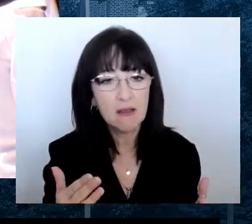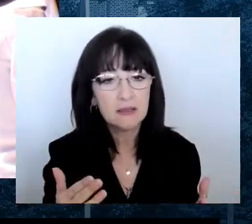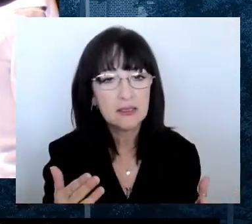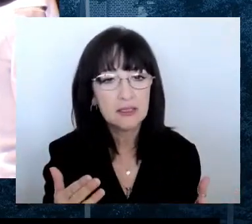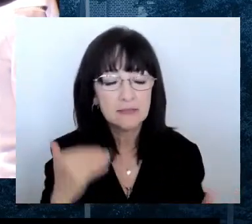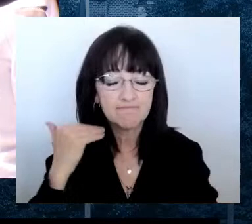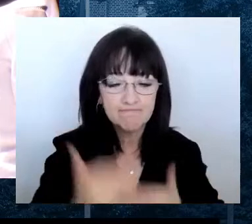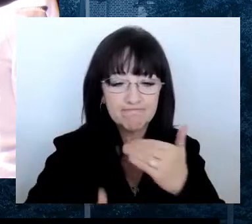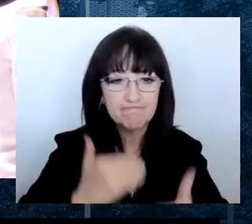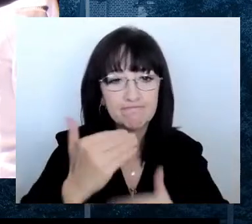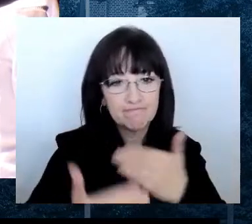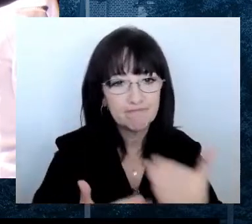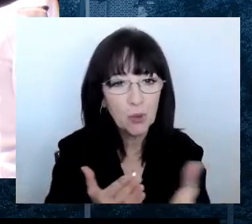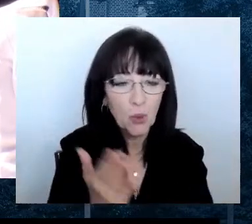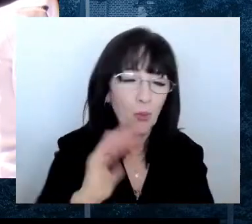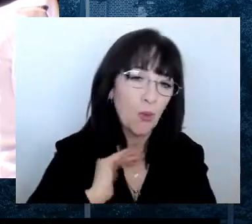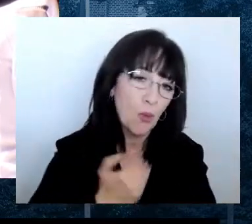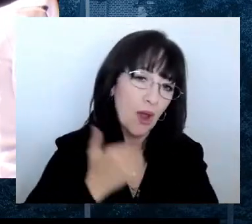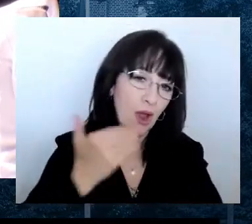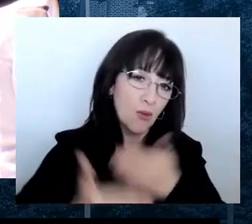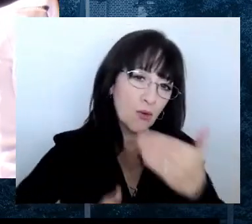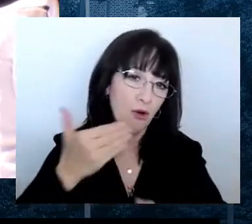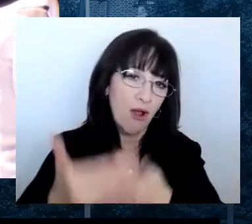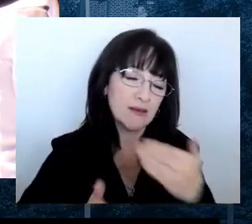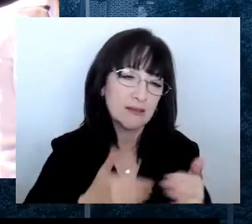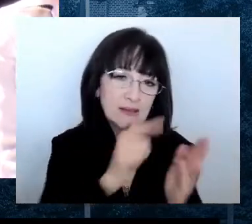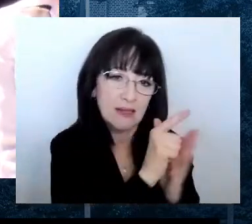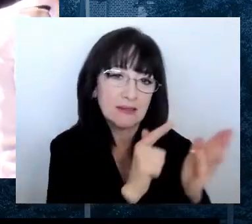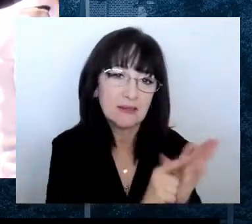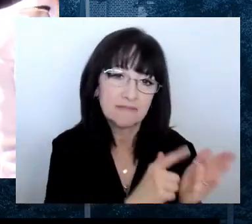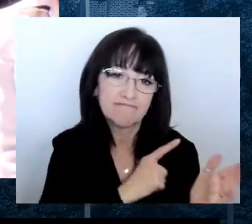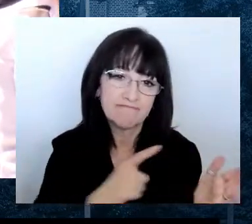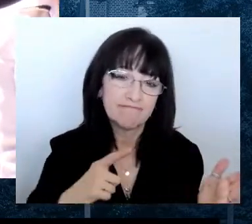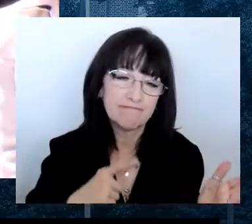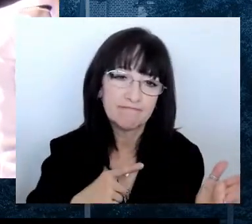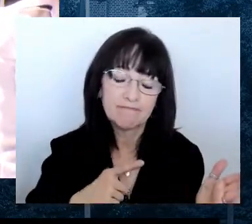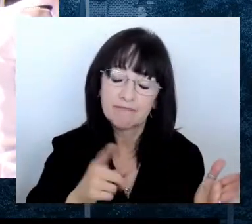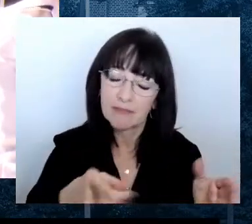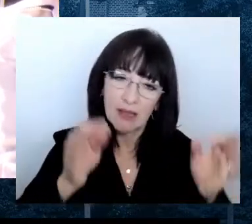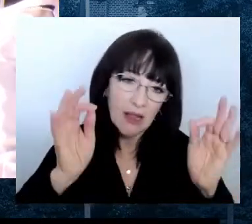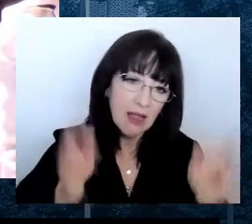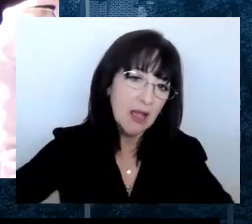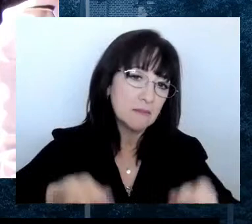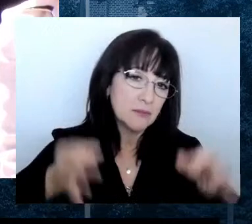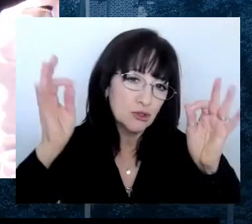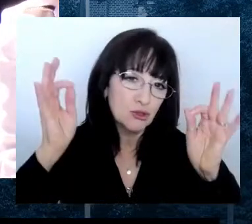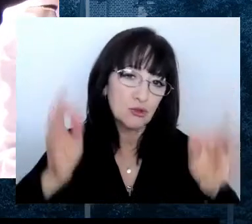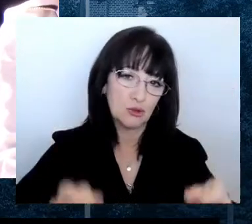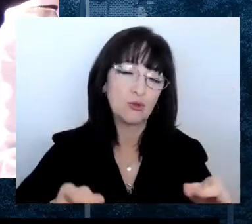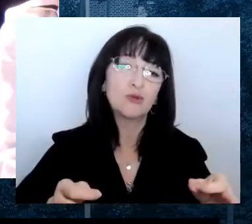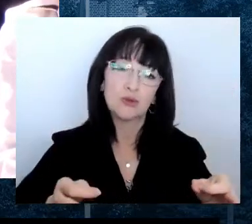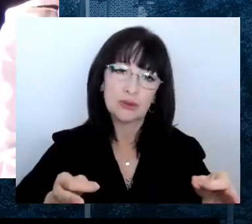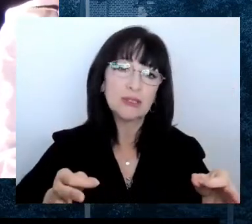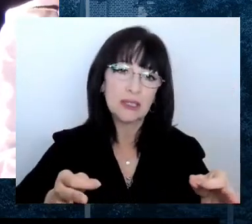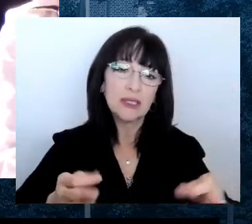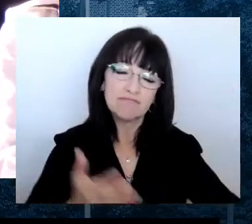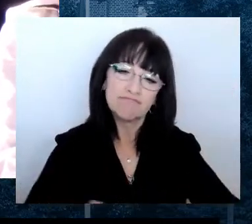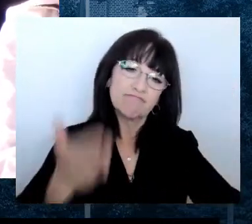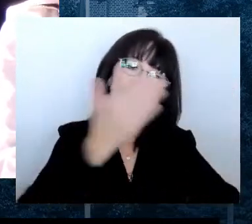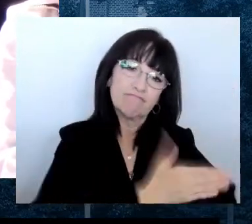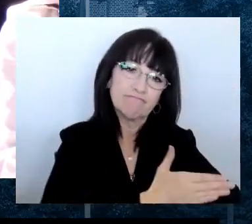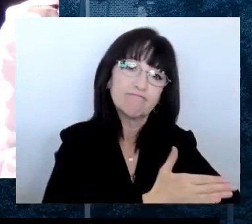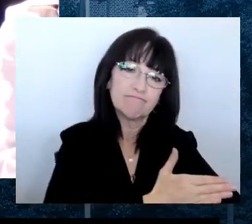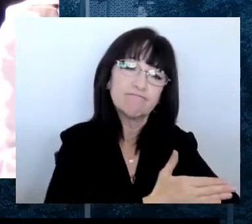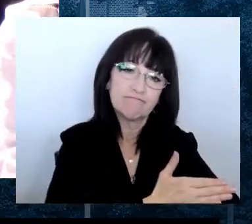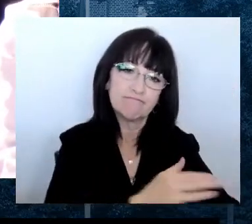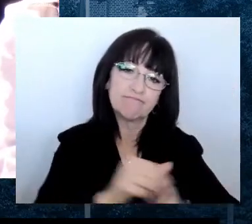Governor Carney's signature, absolutely historic, and the impact it has cannot be put into words. It's going to be wonderful to